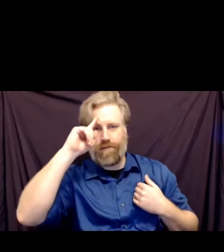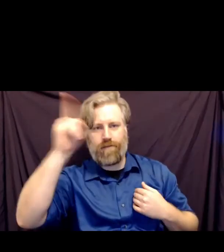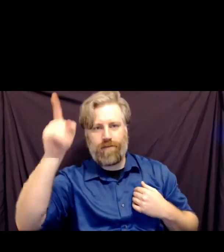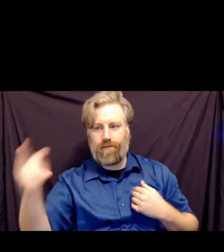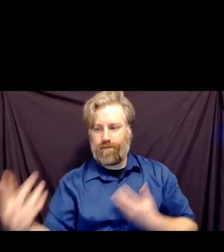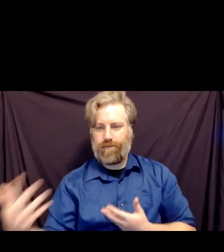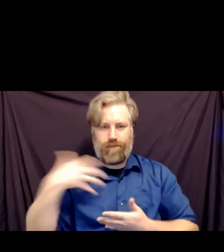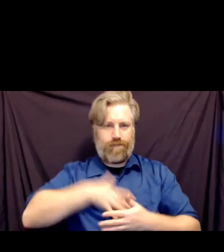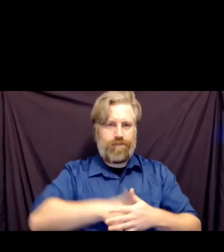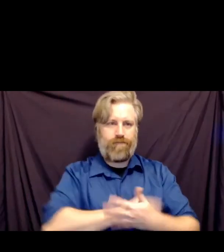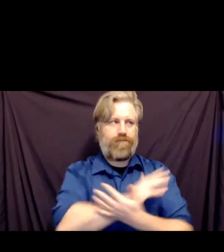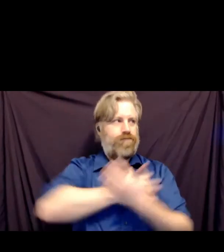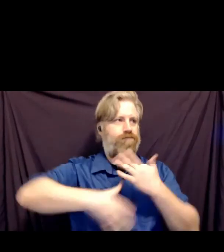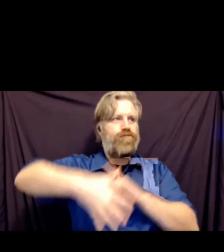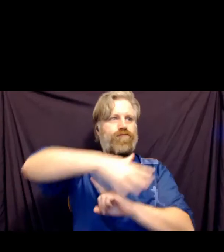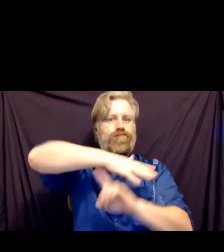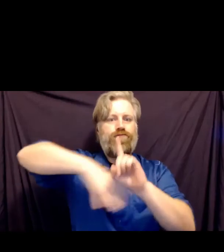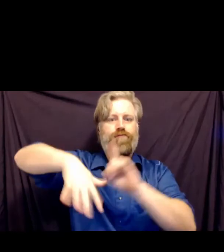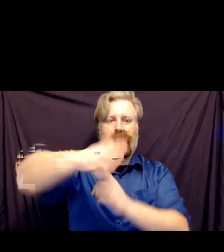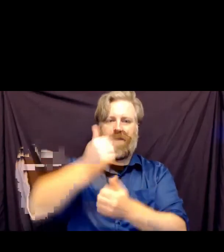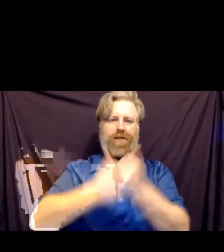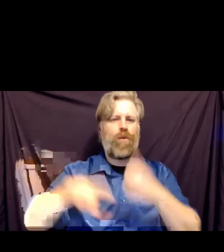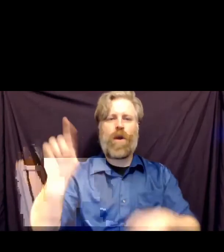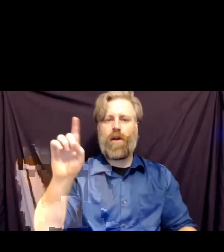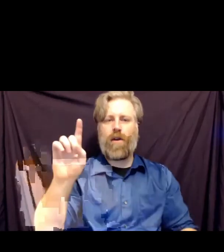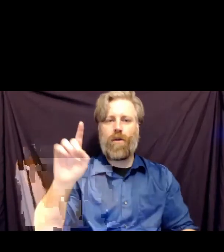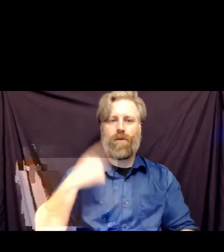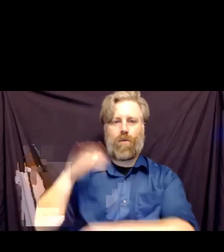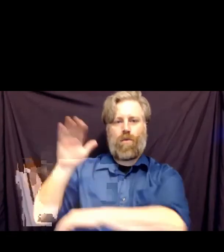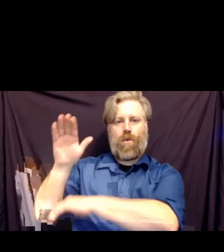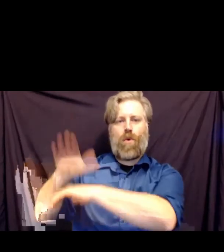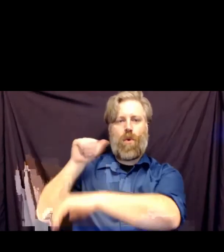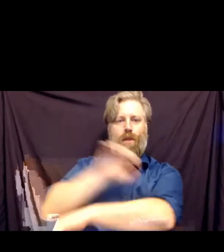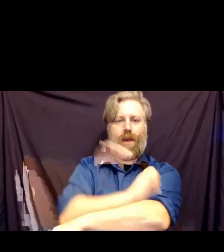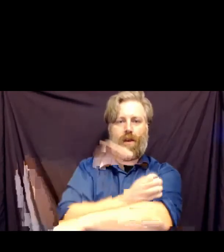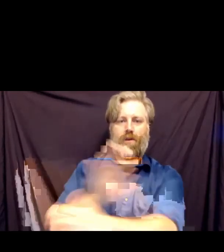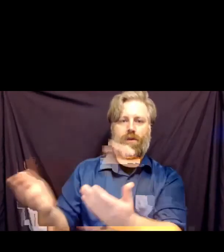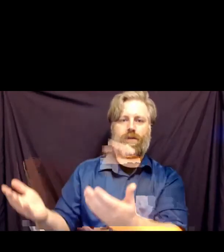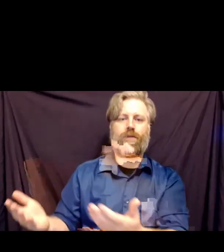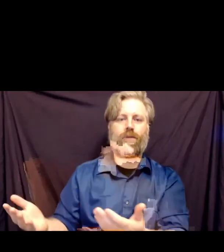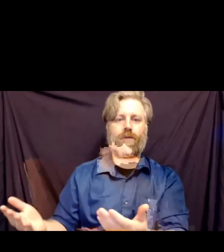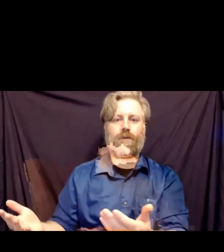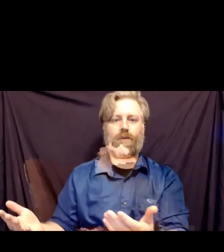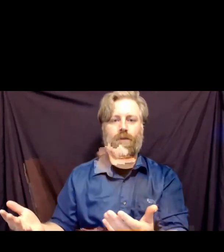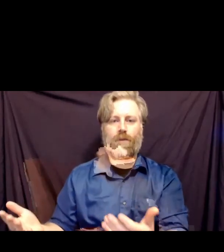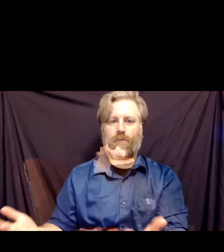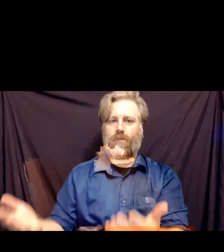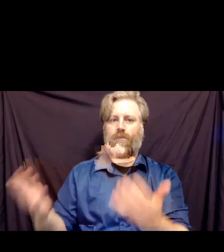it's all around us. So we call on that energy to be all totally